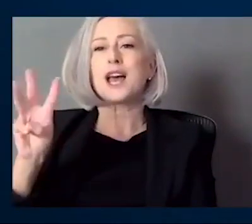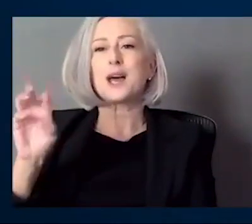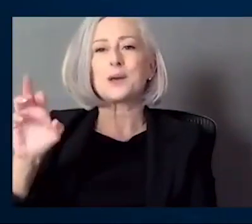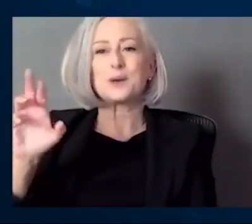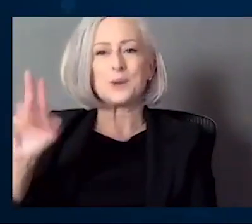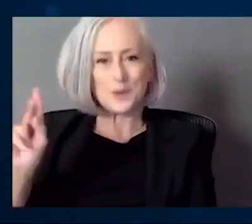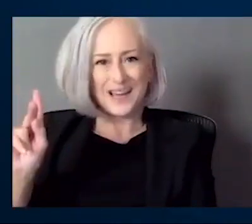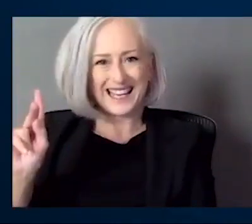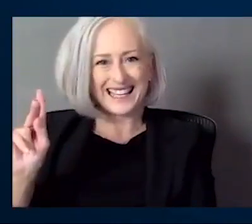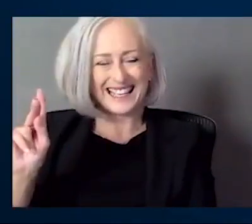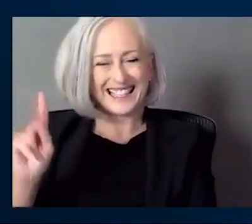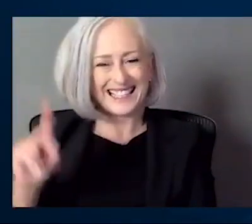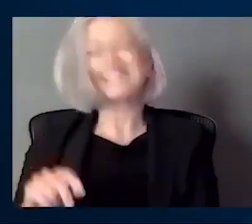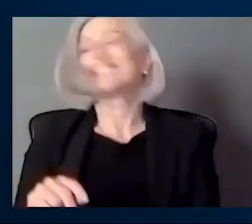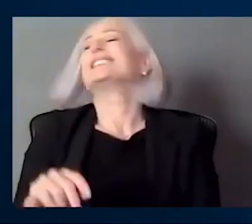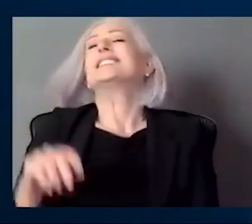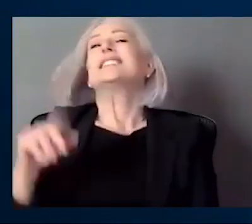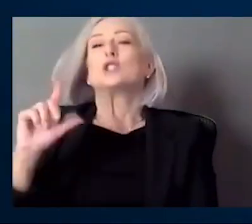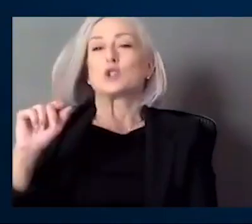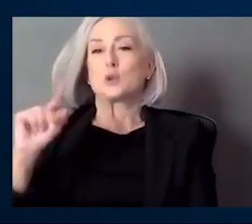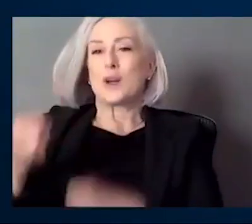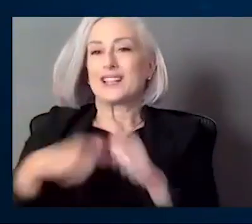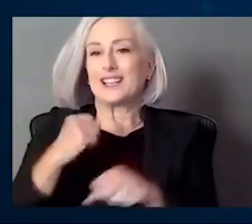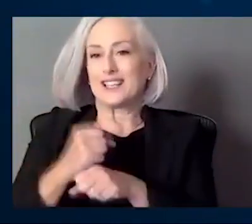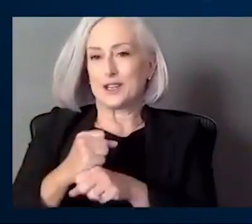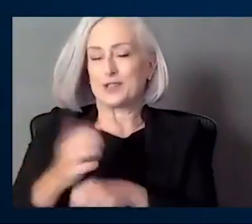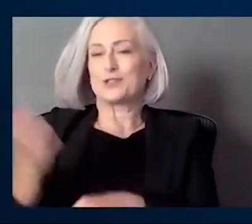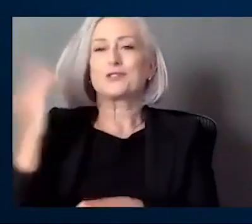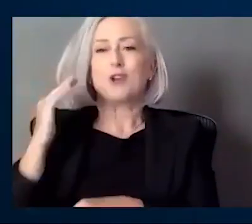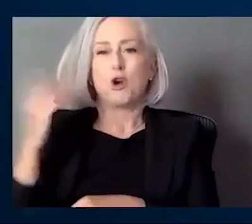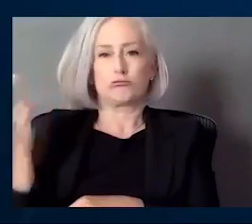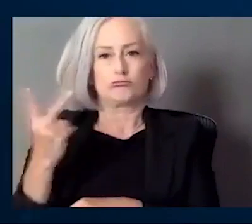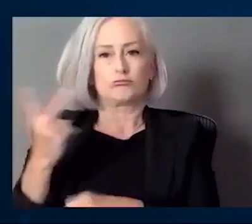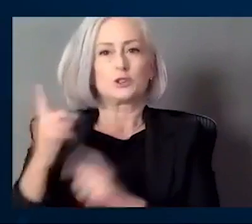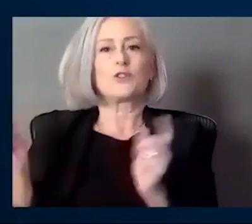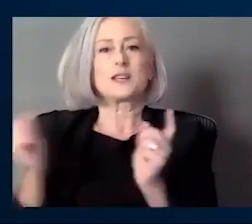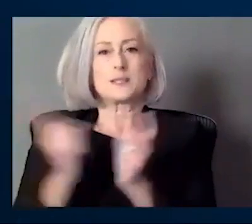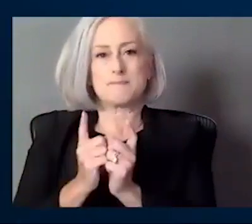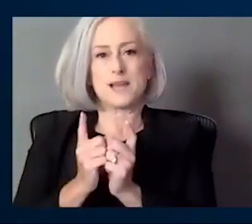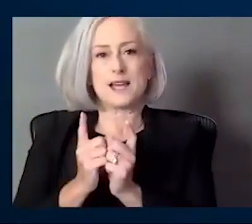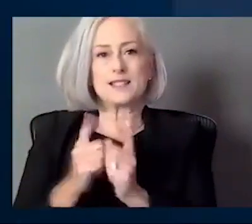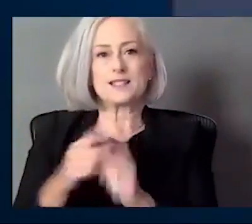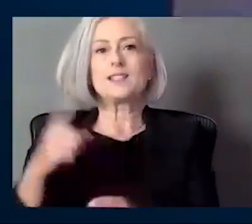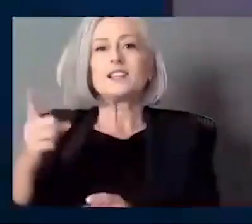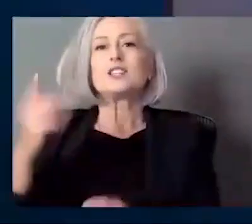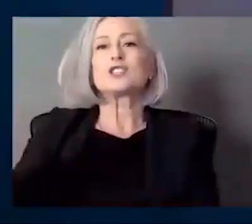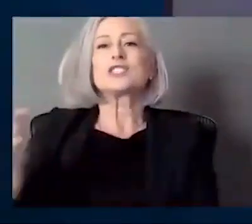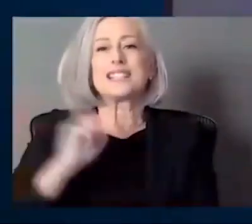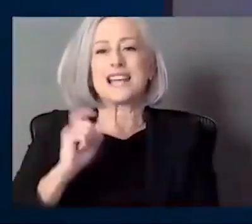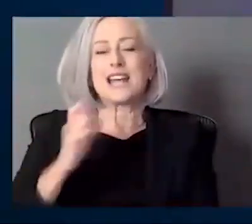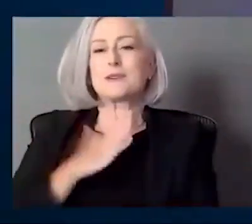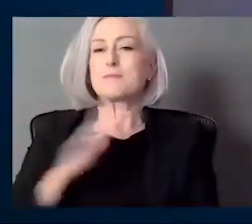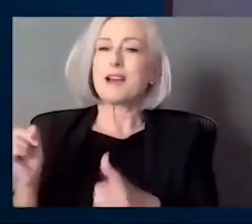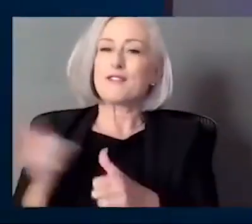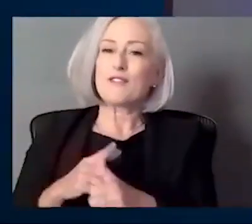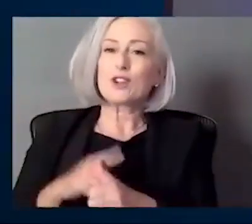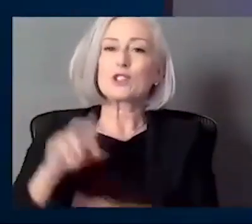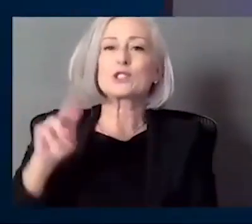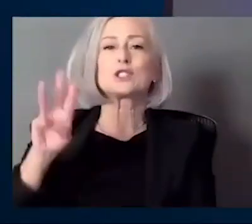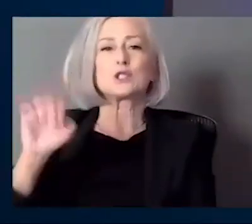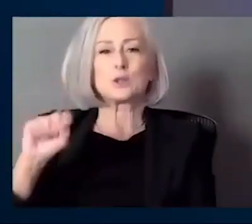Chadwick. 20 years ago, she was my news director. She gave me my first job in television. And